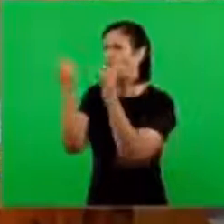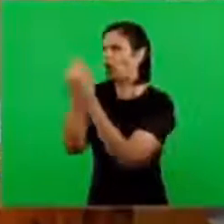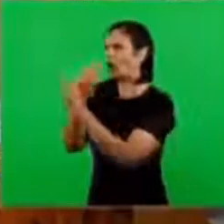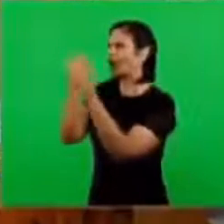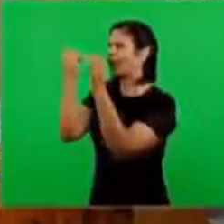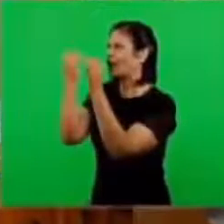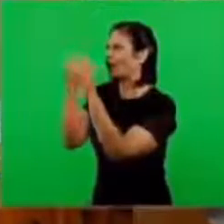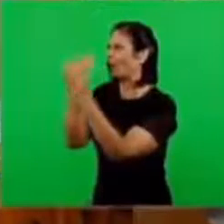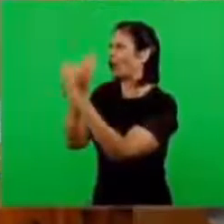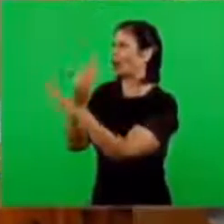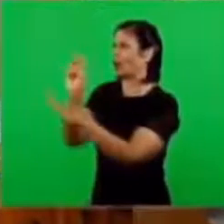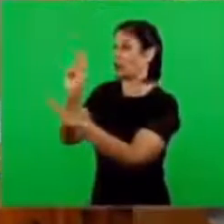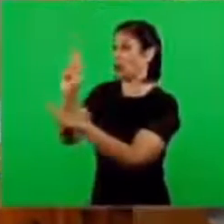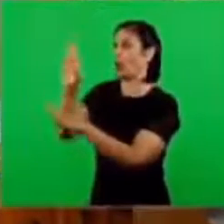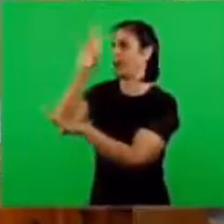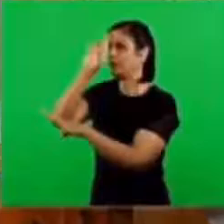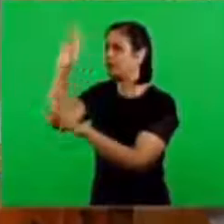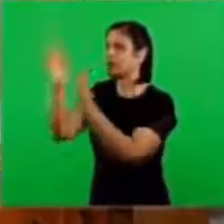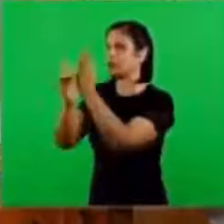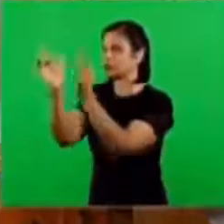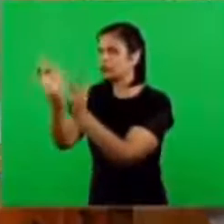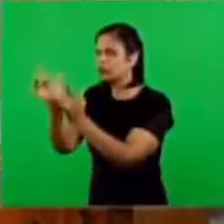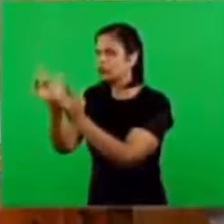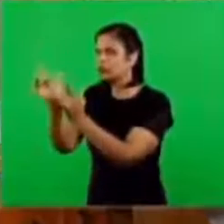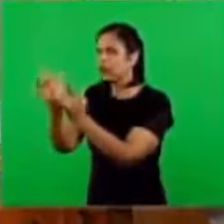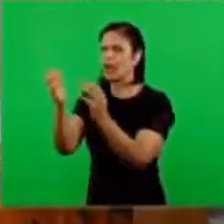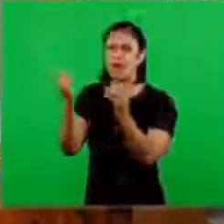Spirit, the glorification has to be